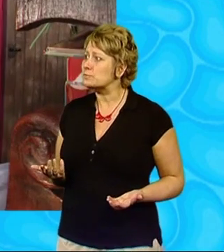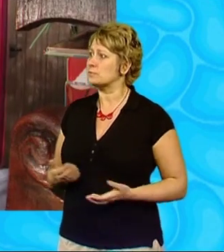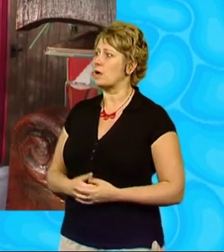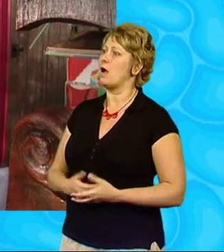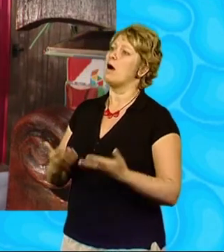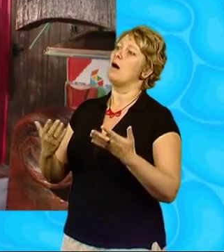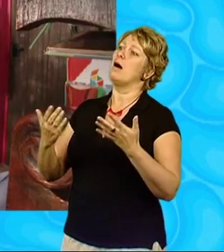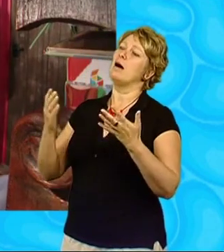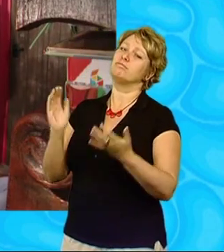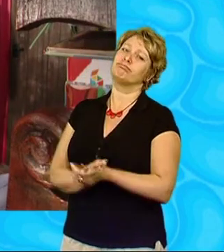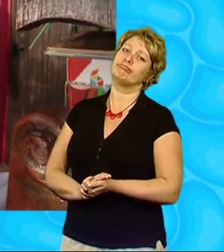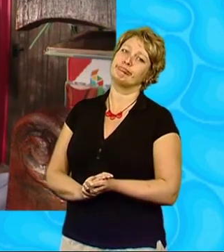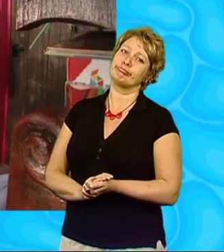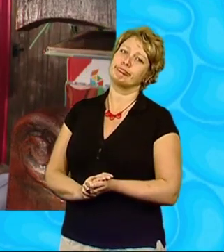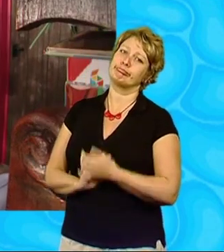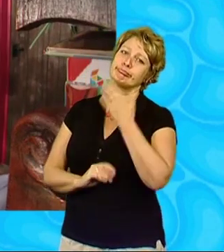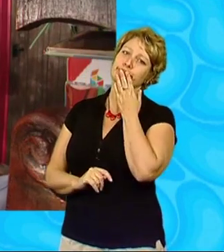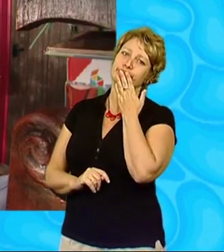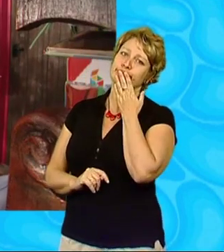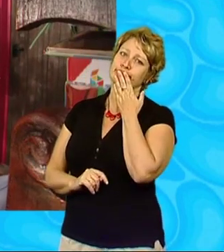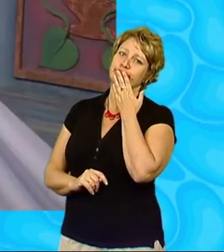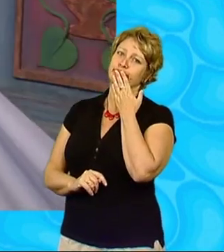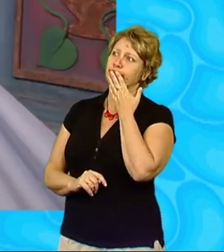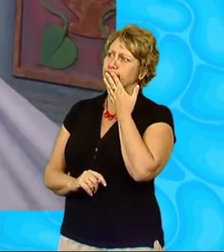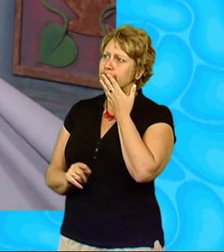Oh no. Hello?